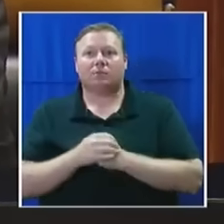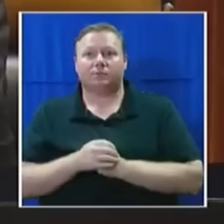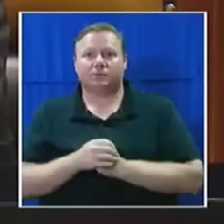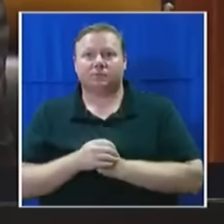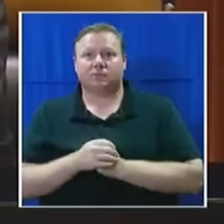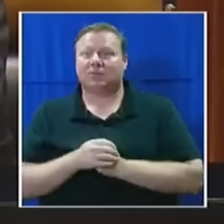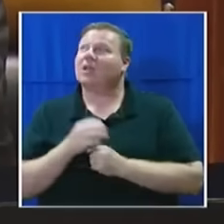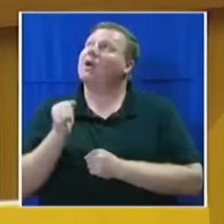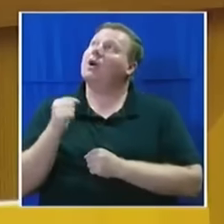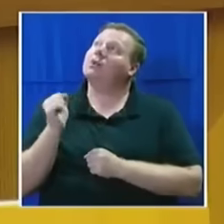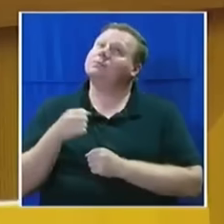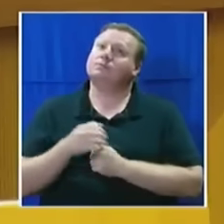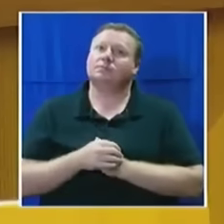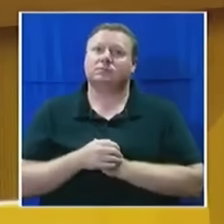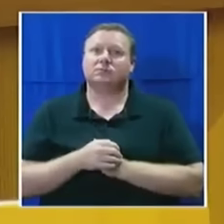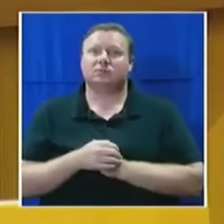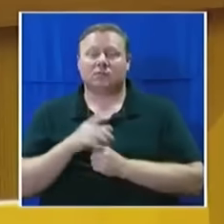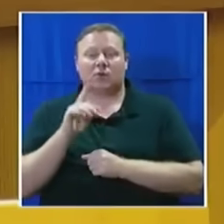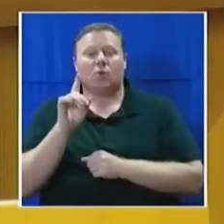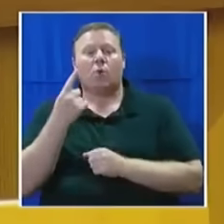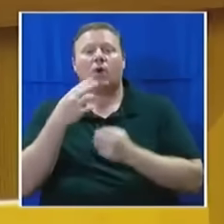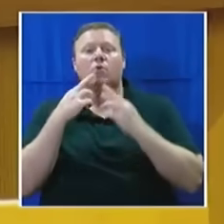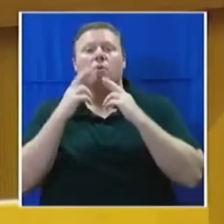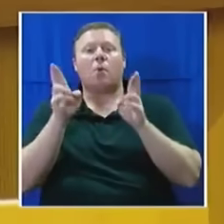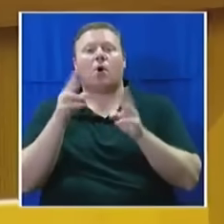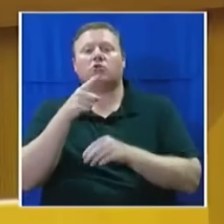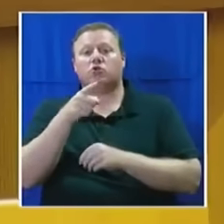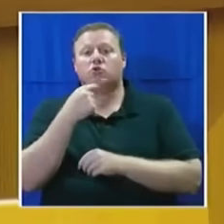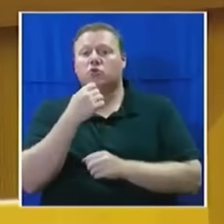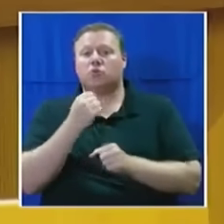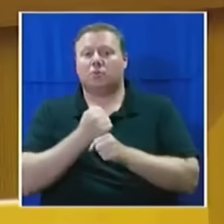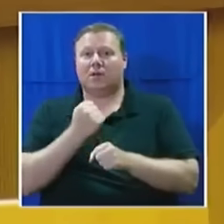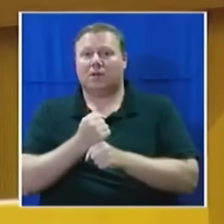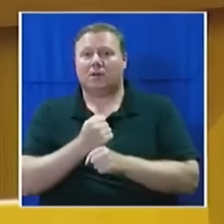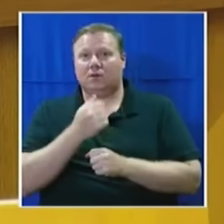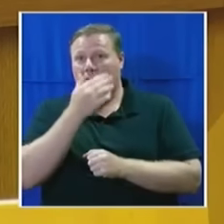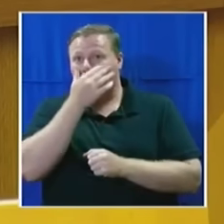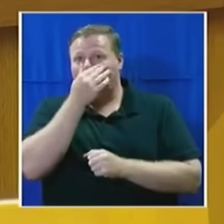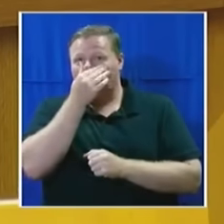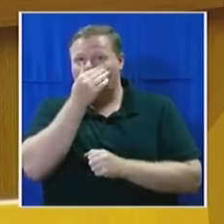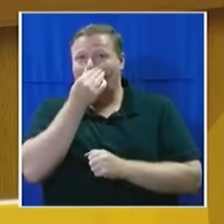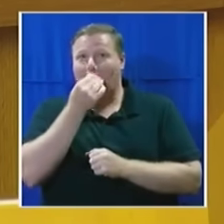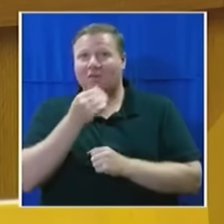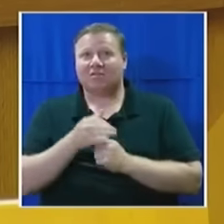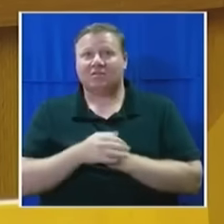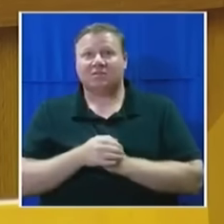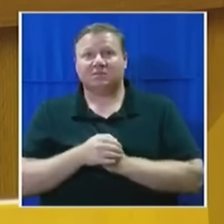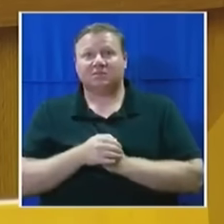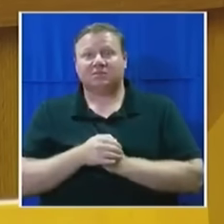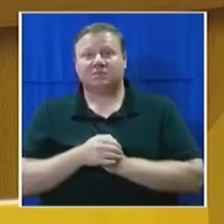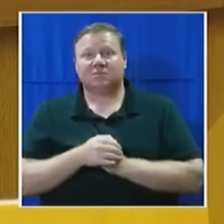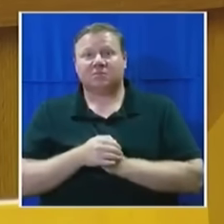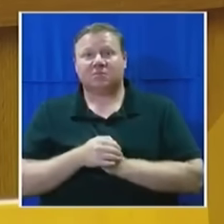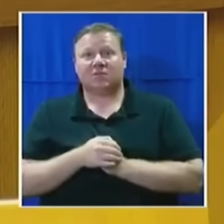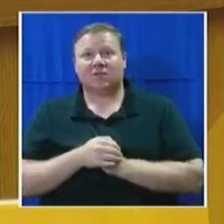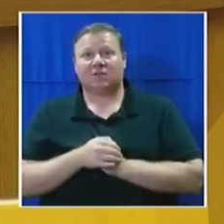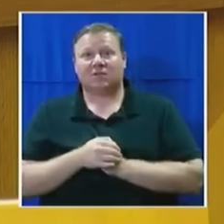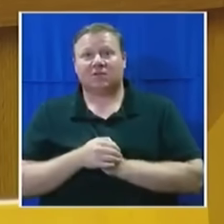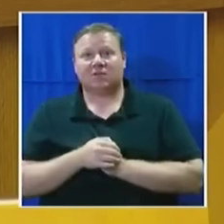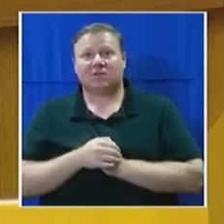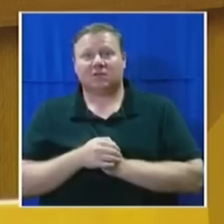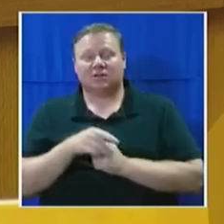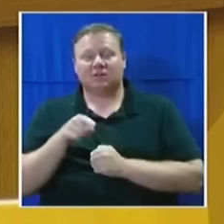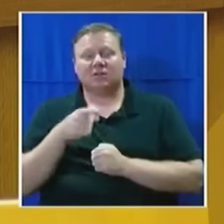Yeah. Of course, one of the remarks that we have made, and I'm sure you won't deny this, yes, is this